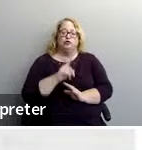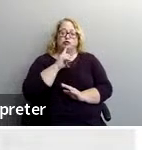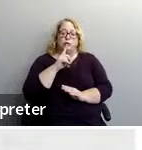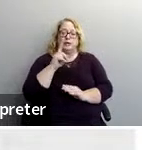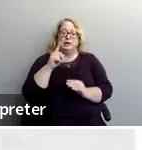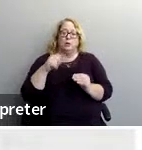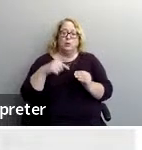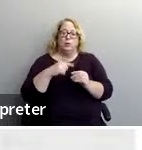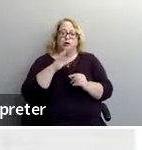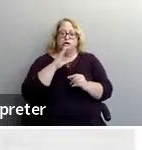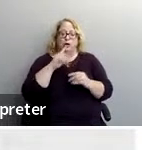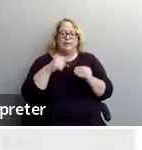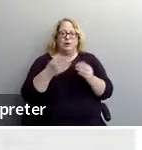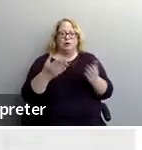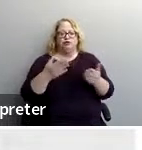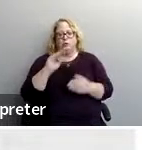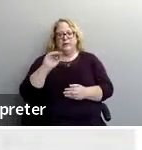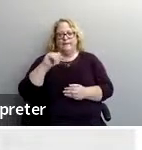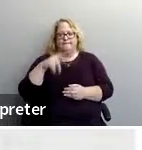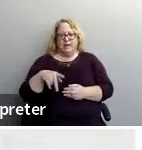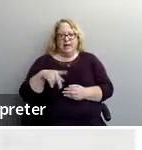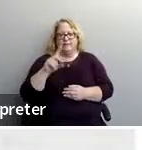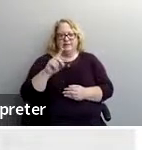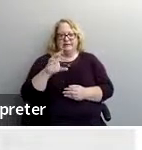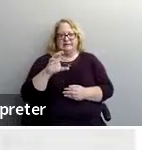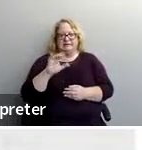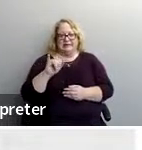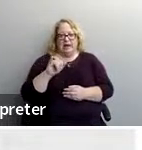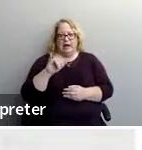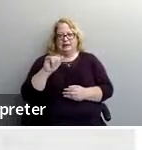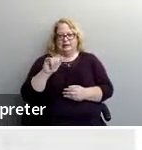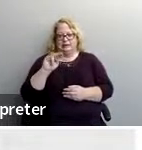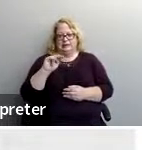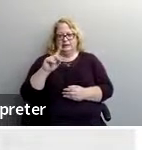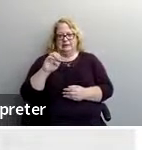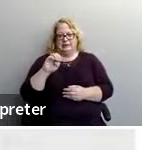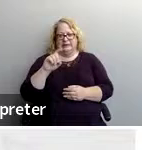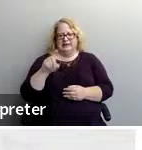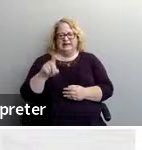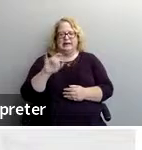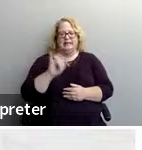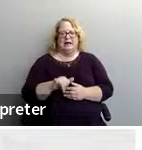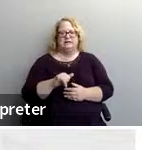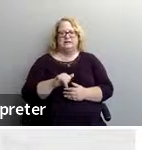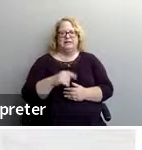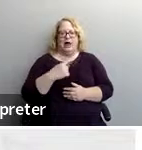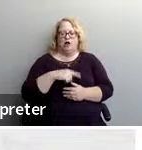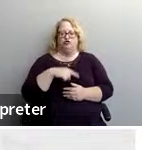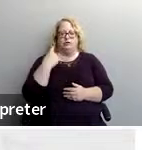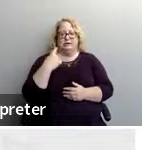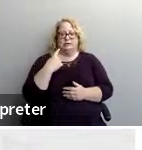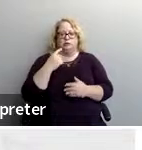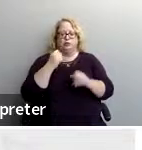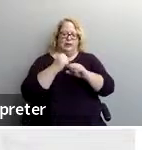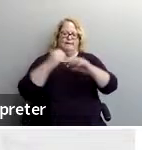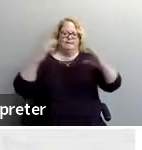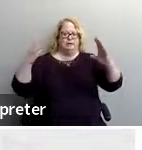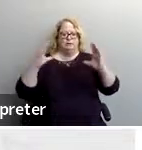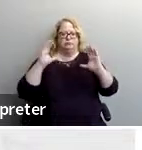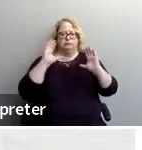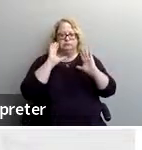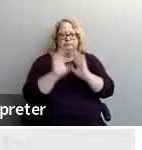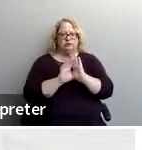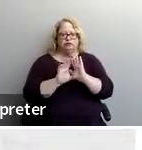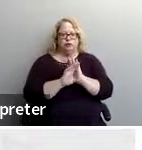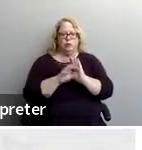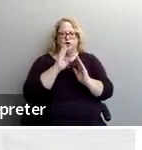Truly, when we talk about here, and this shows the map of the DCI index, which is really the distress and at risk, to give the big picture as we really talk